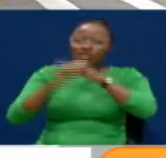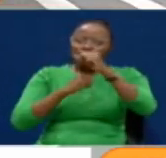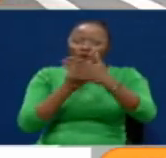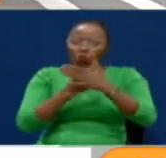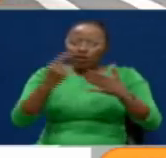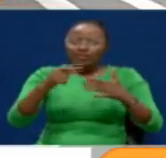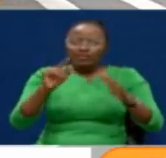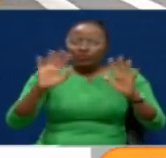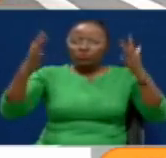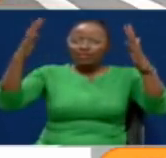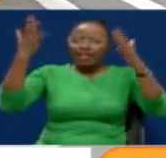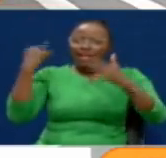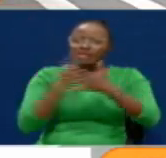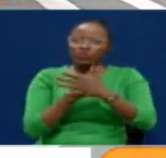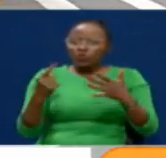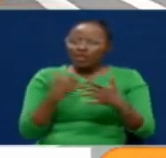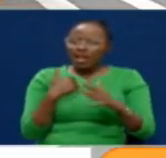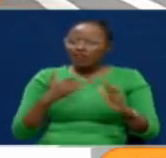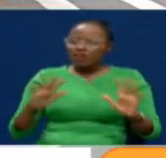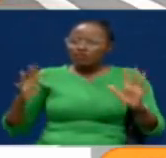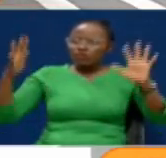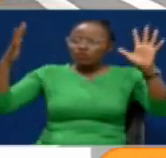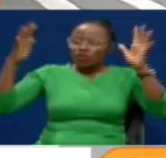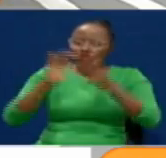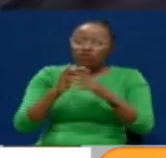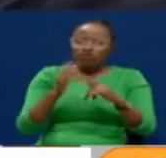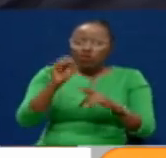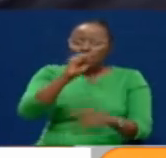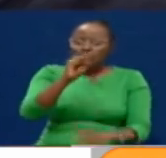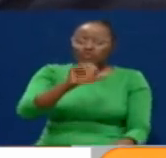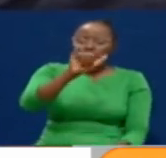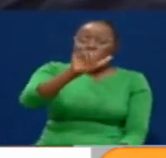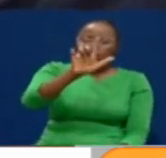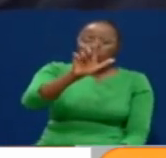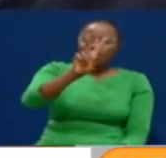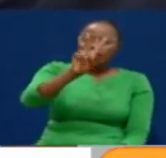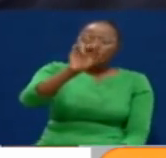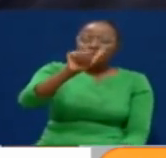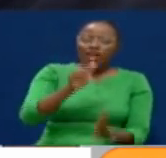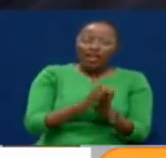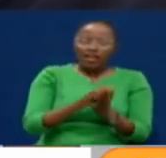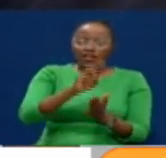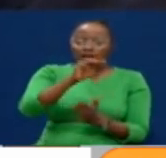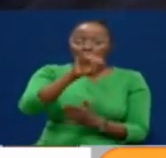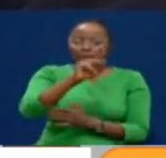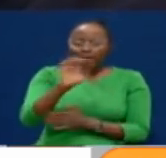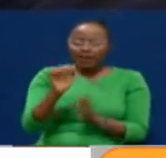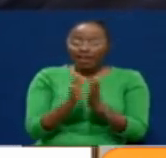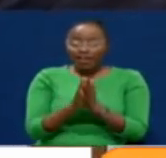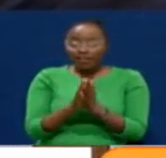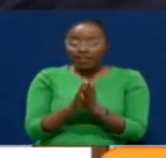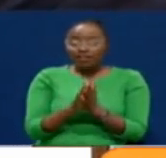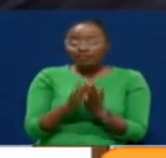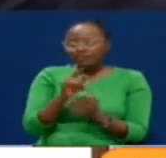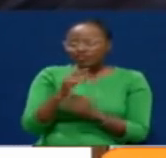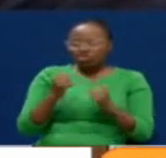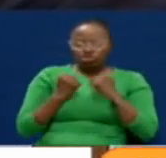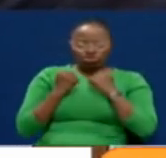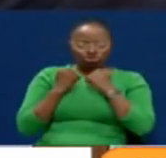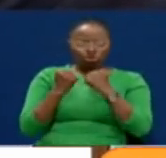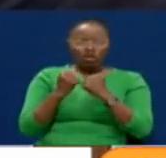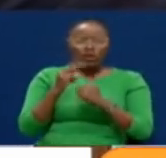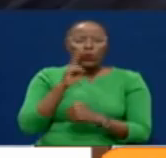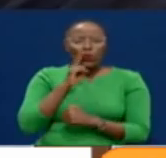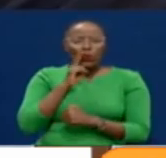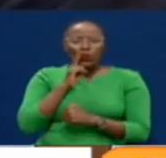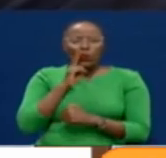week there was a big bash from Sylvia King, Tim Davis, and Mike Doughty, and Mike still strong and smoking,